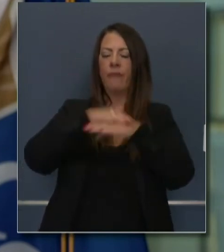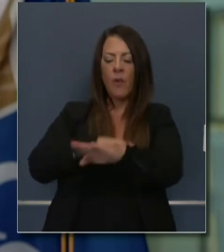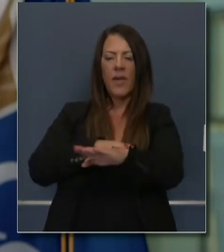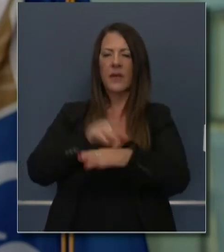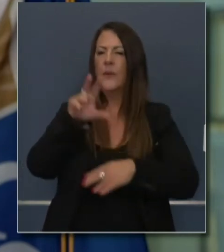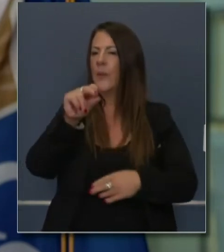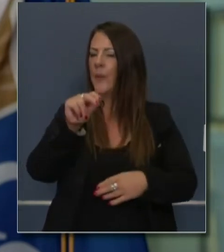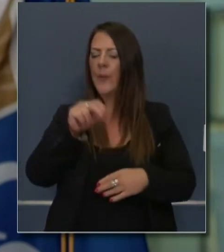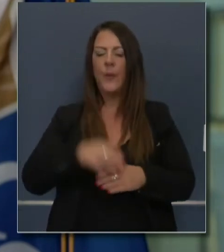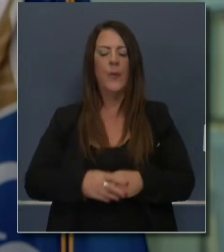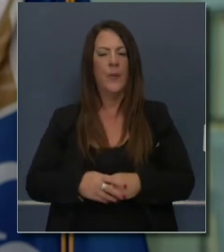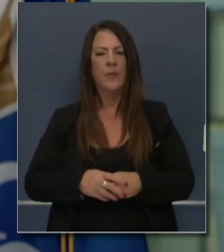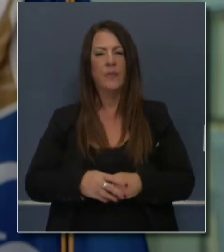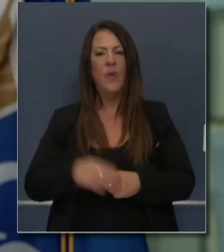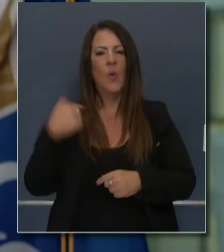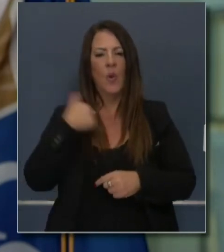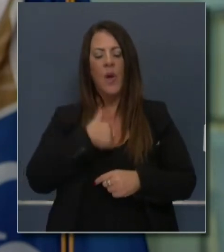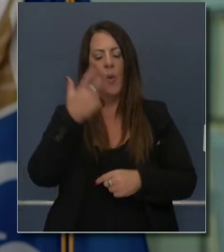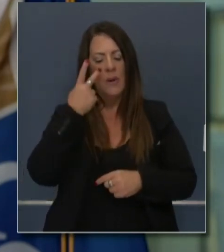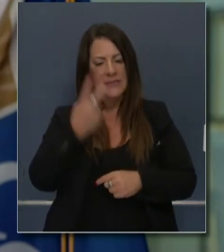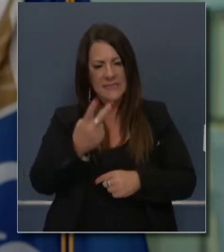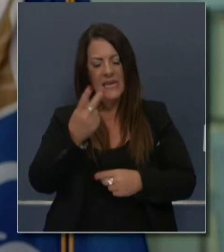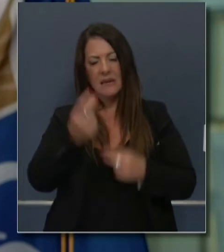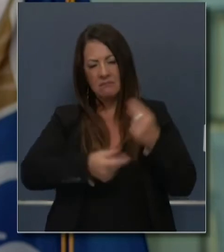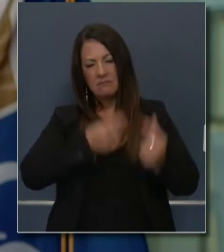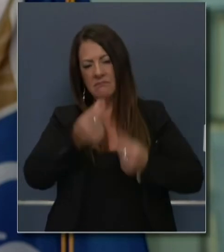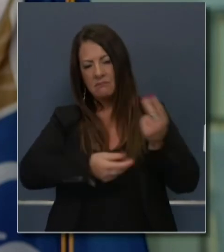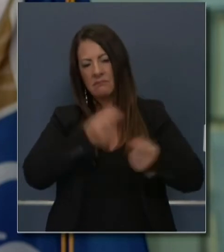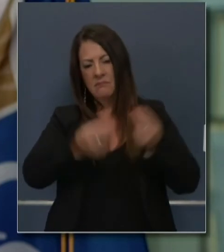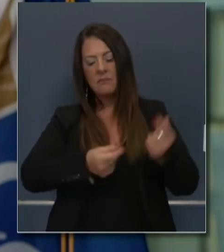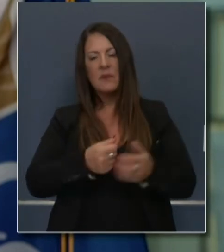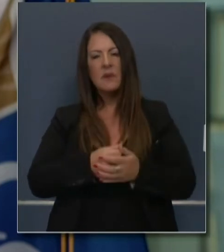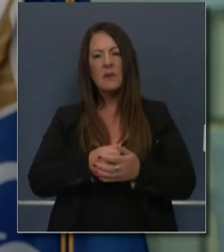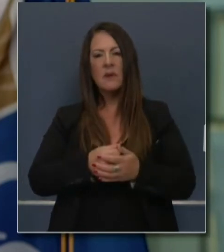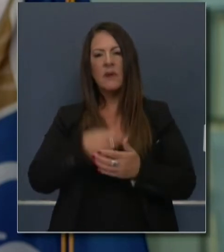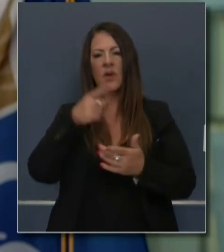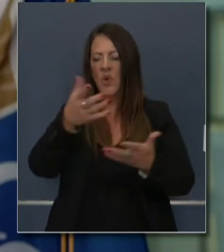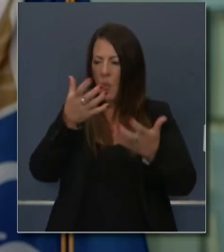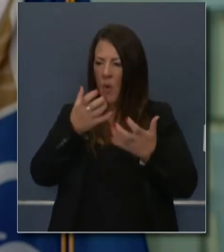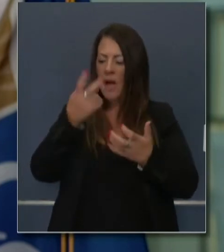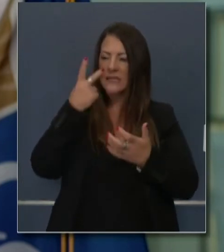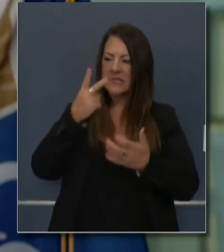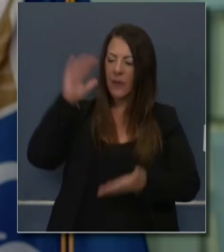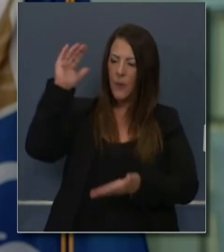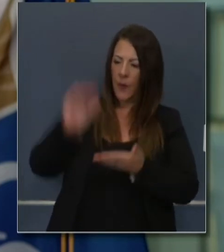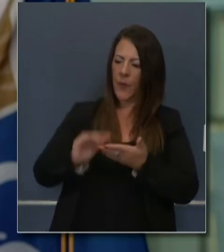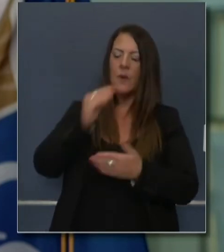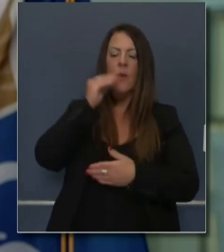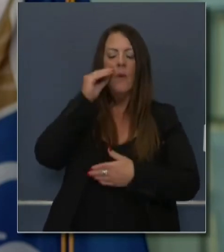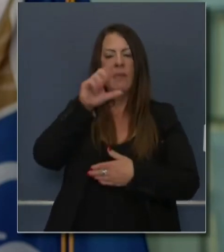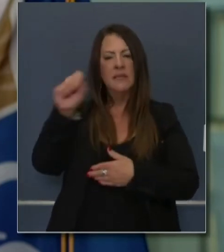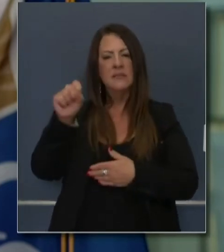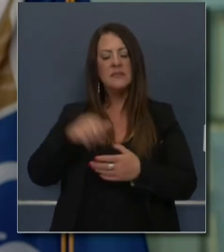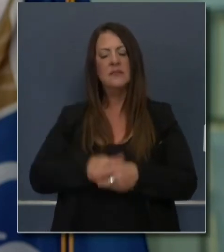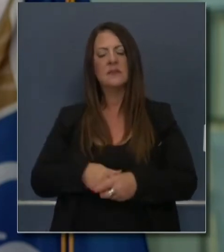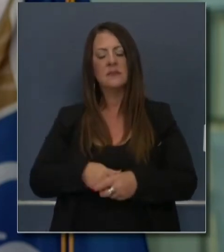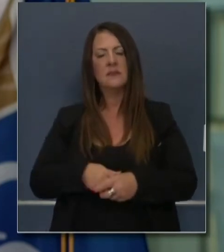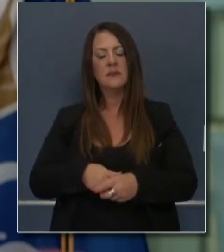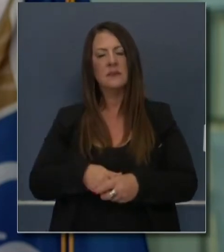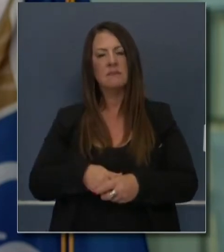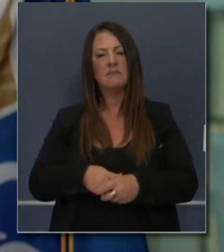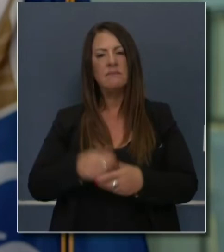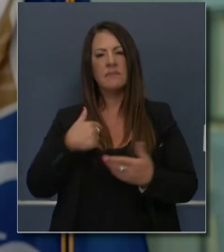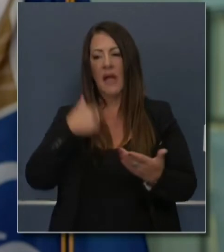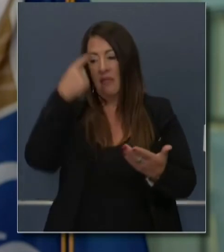more capacity to see results. Because what you want at the end of the day, you want to see people moved off the streets. So many people think of homelessness. I